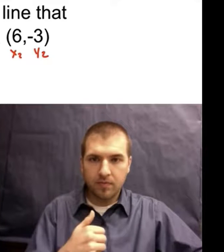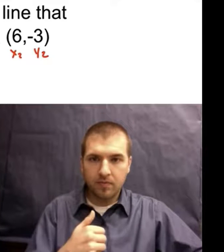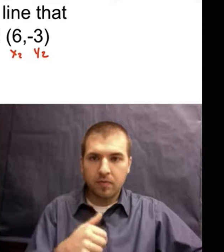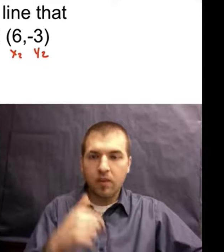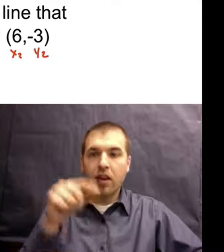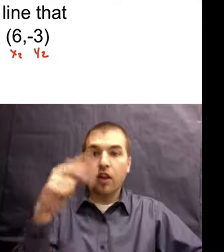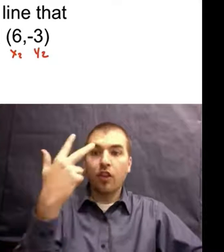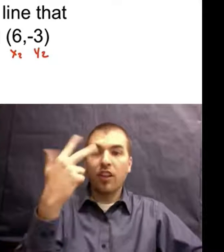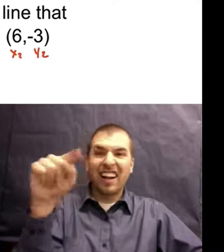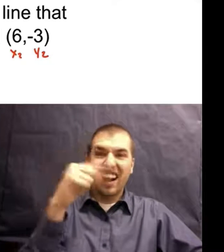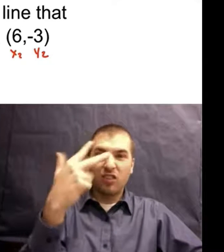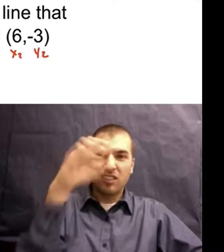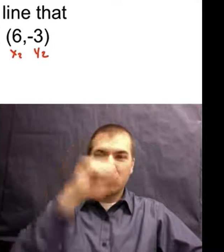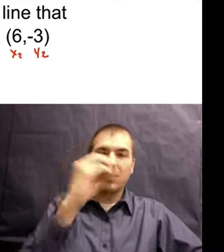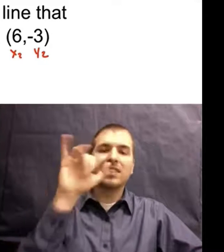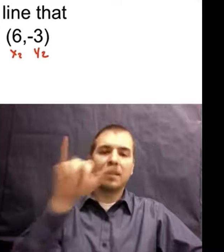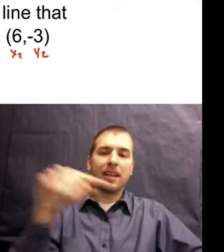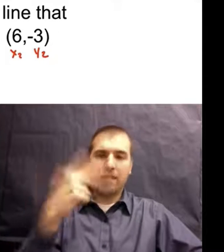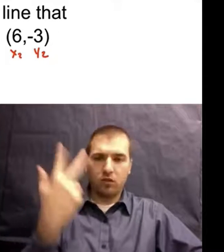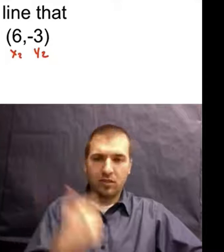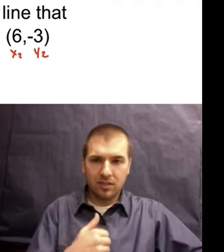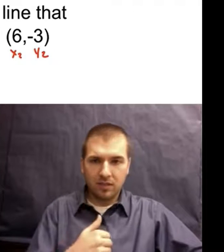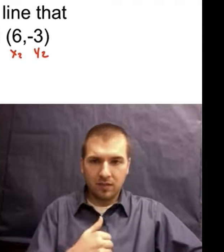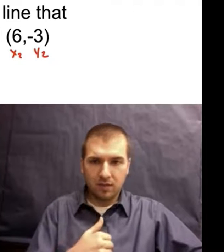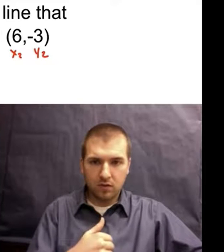minus 3. So that's going to equal